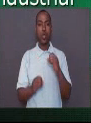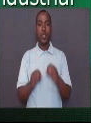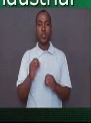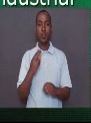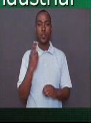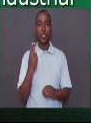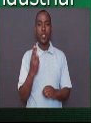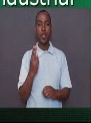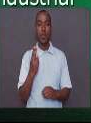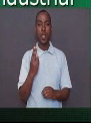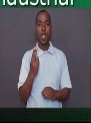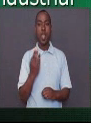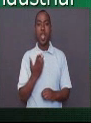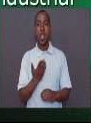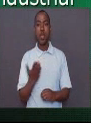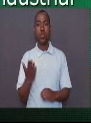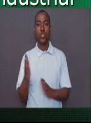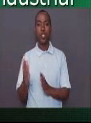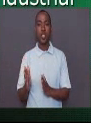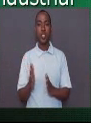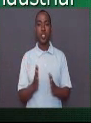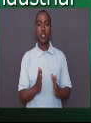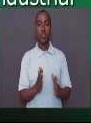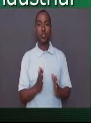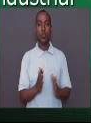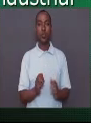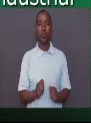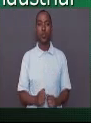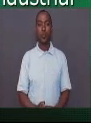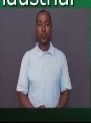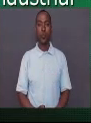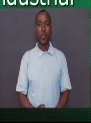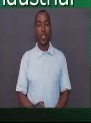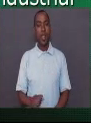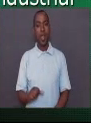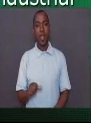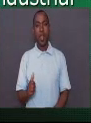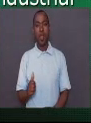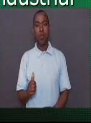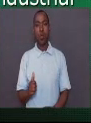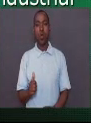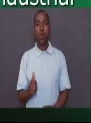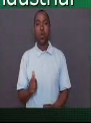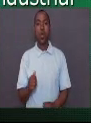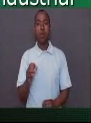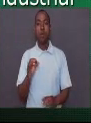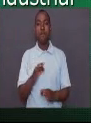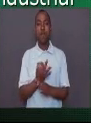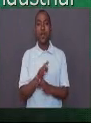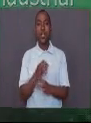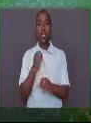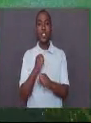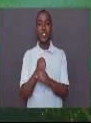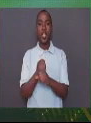microorganisms to make things that people want, often involving industrial